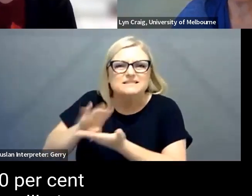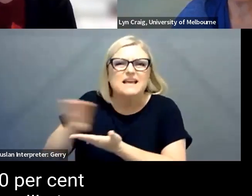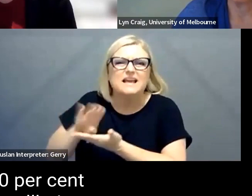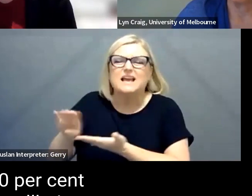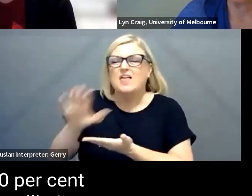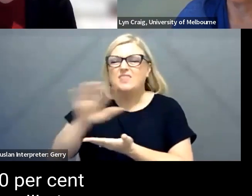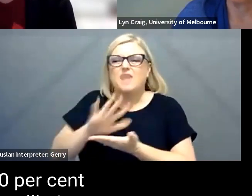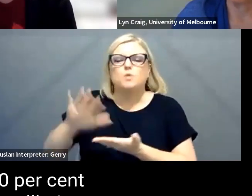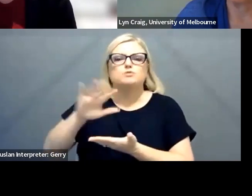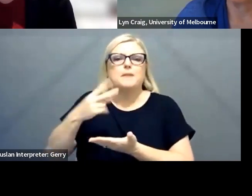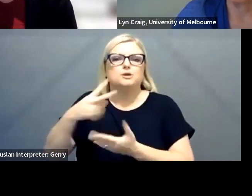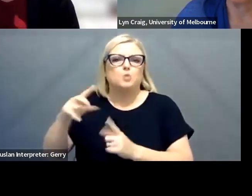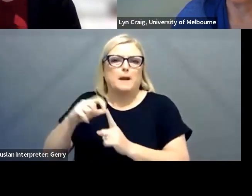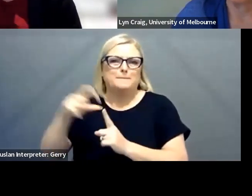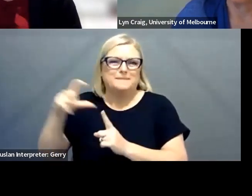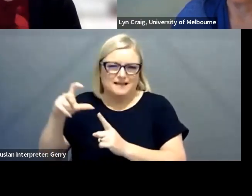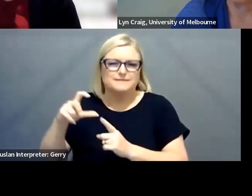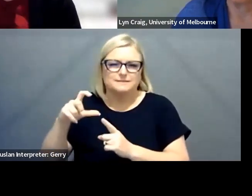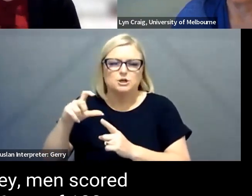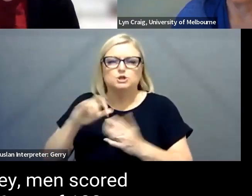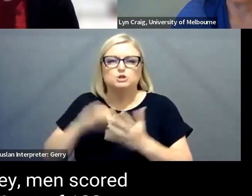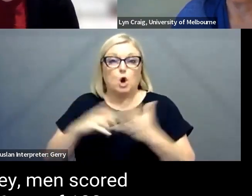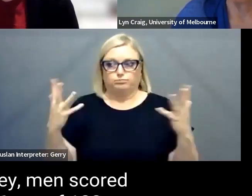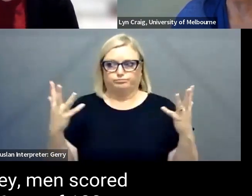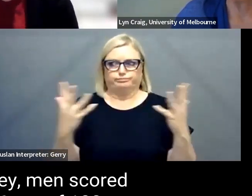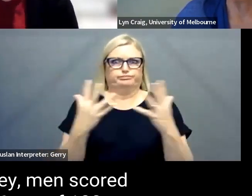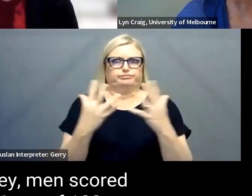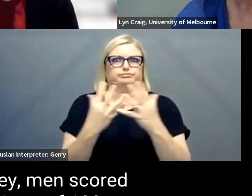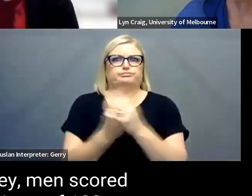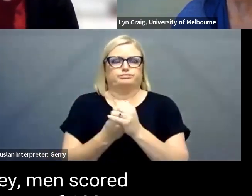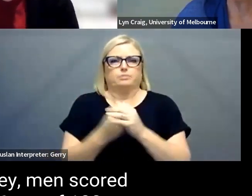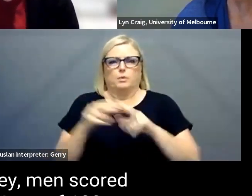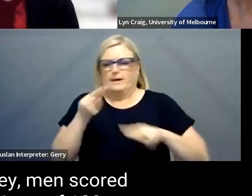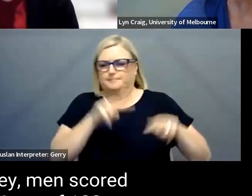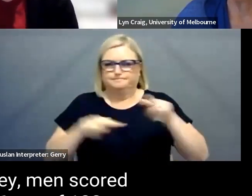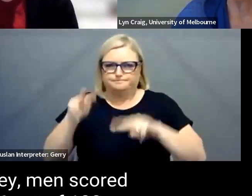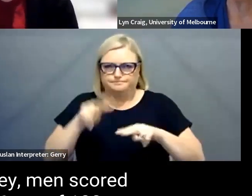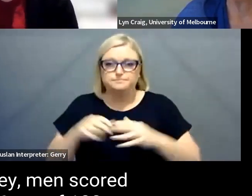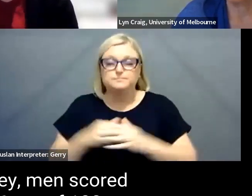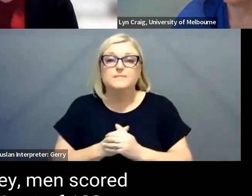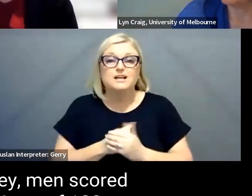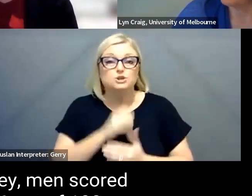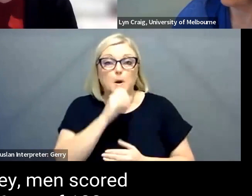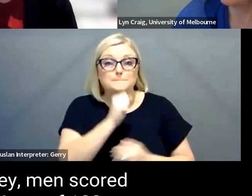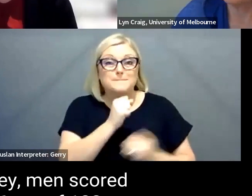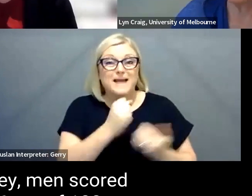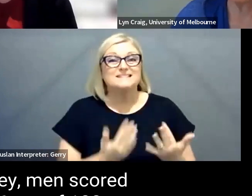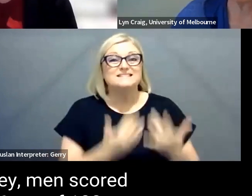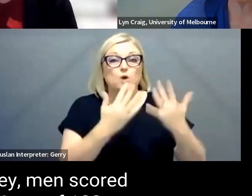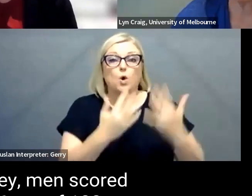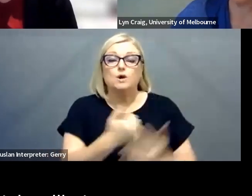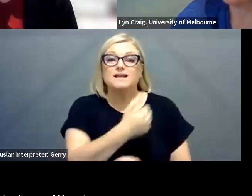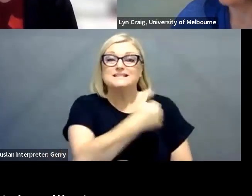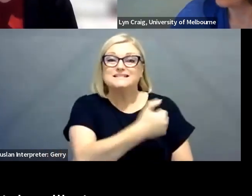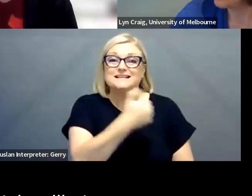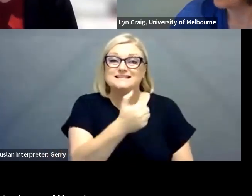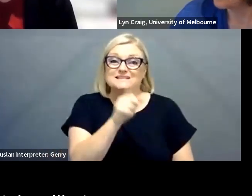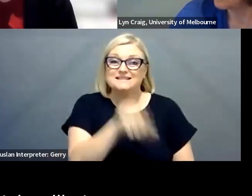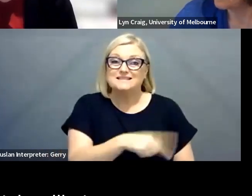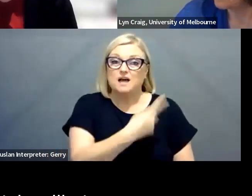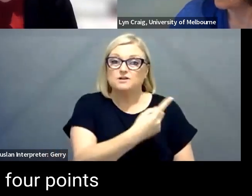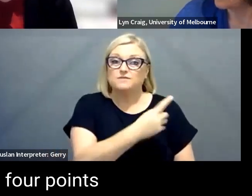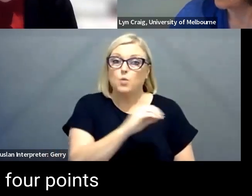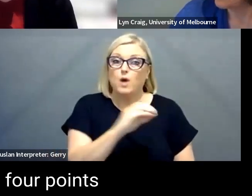of financial wellbeing. Now, in the survey, men scored on average 66 out of 100 for their